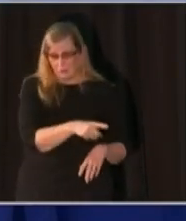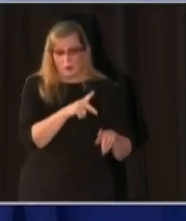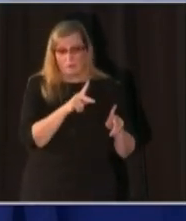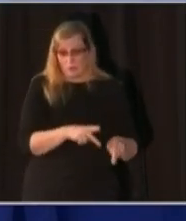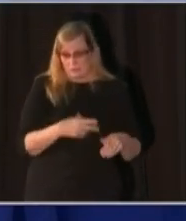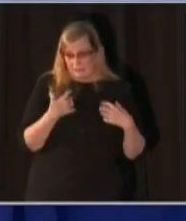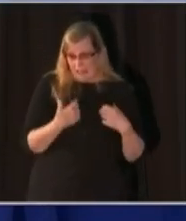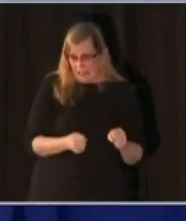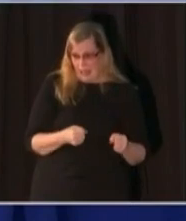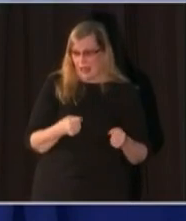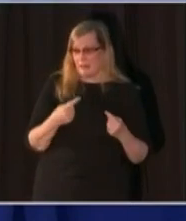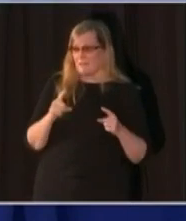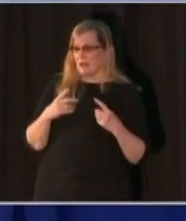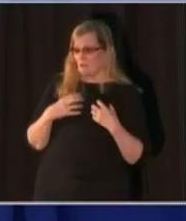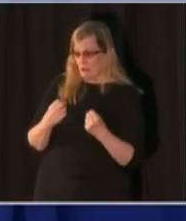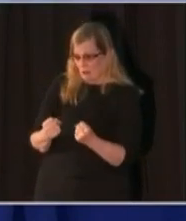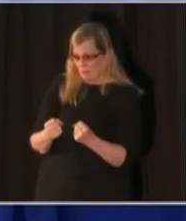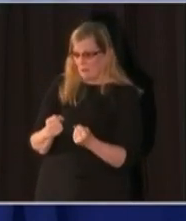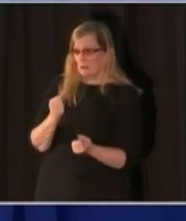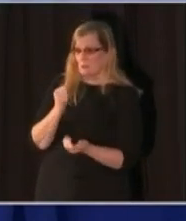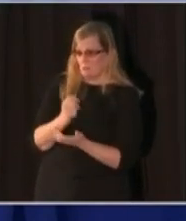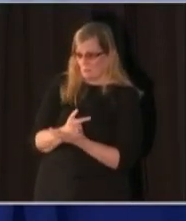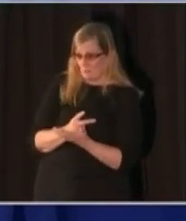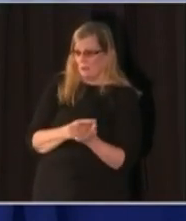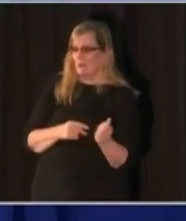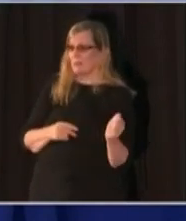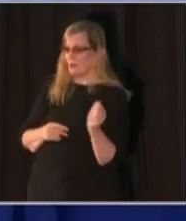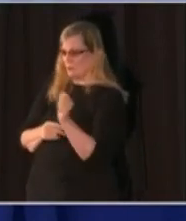After the areas have been cleaned, yes.